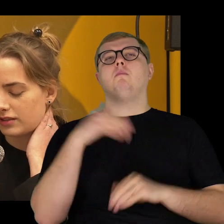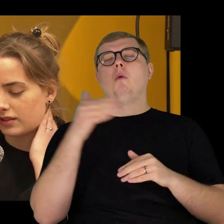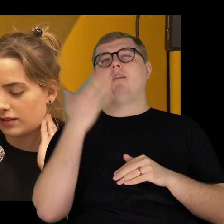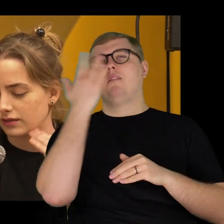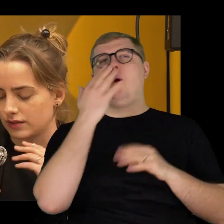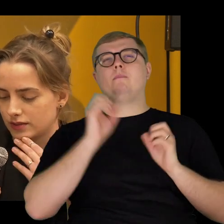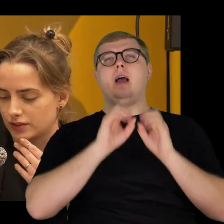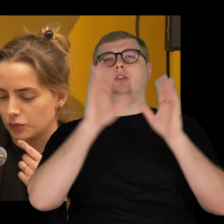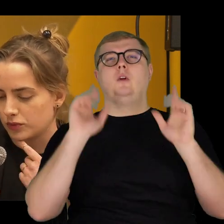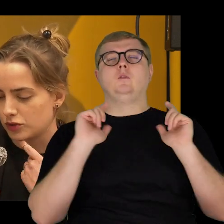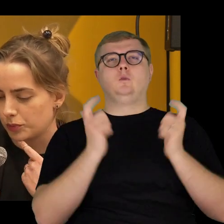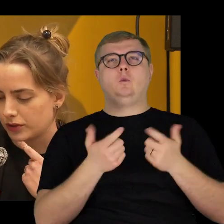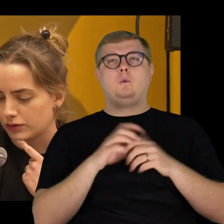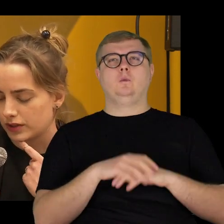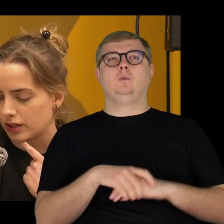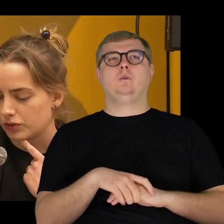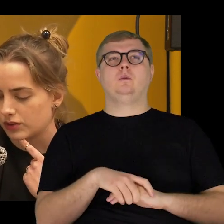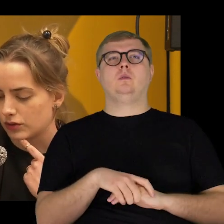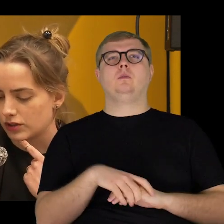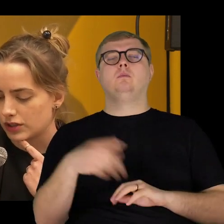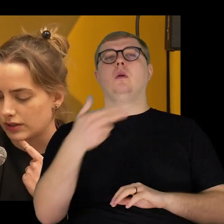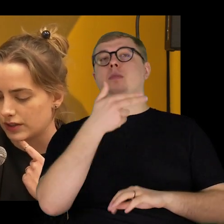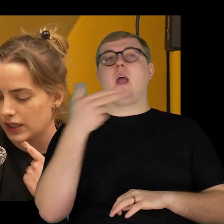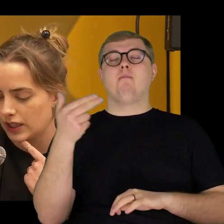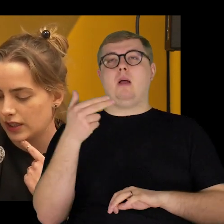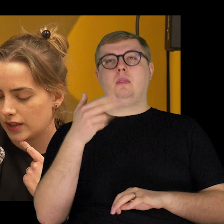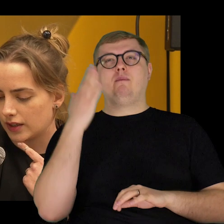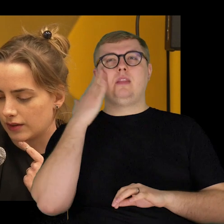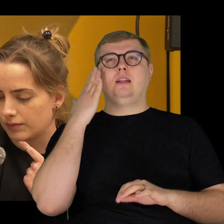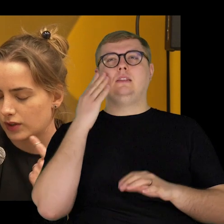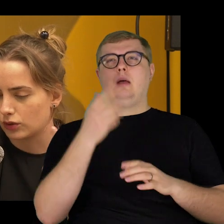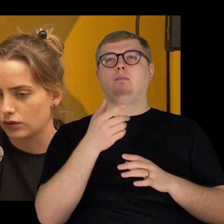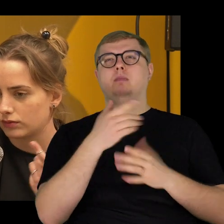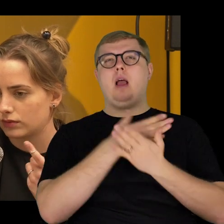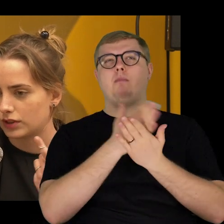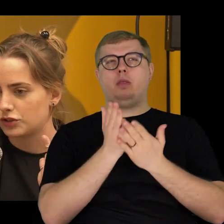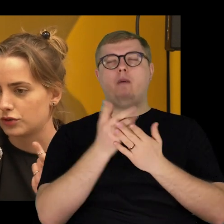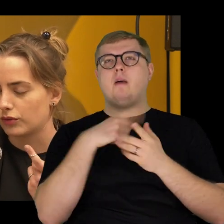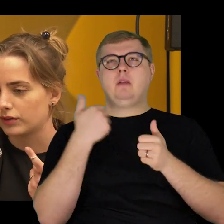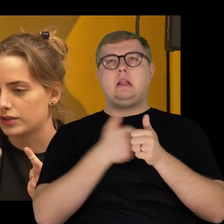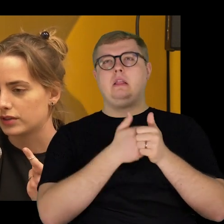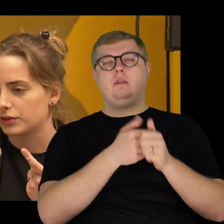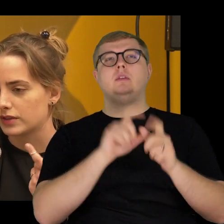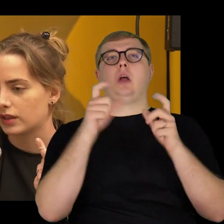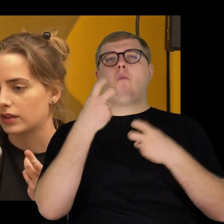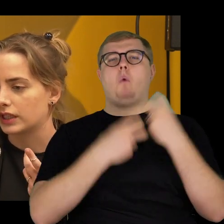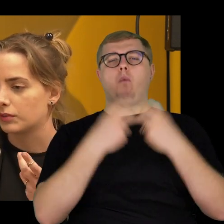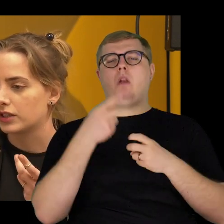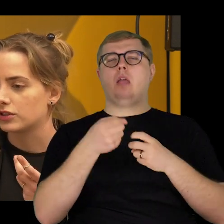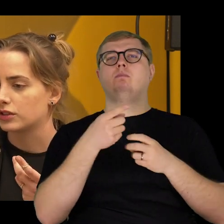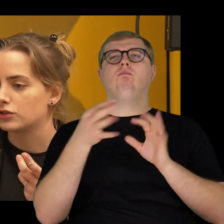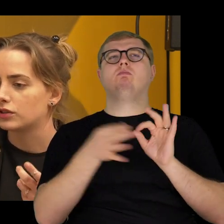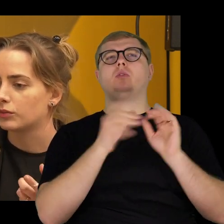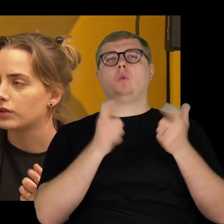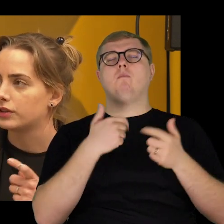that, the topic of the hybrid knowledge and the whole issue around it, because I can